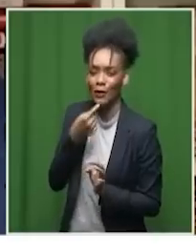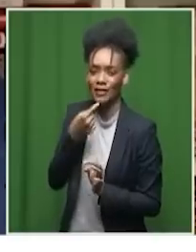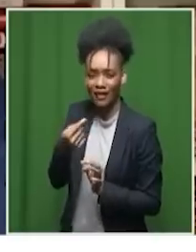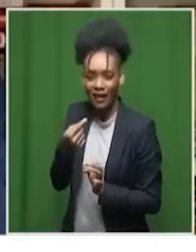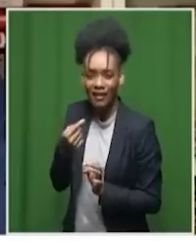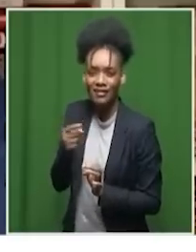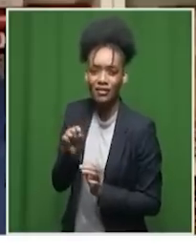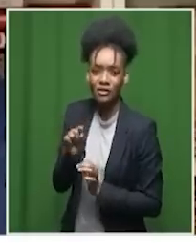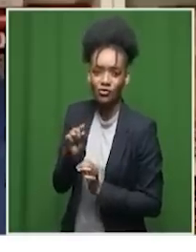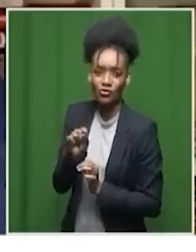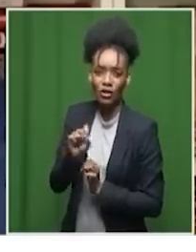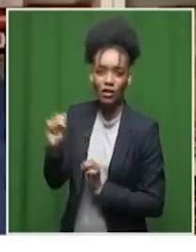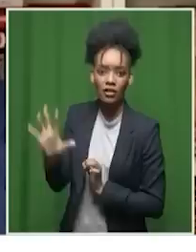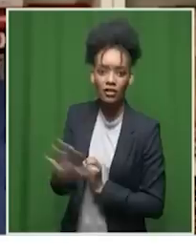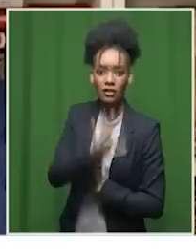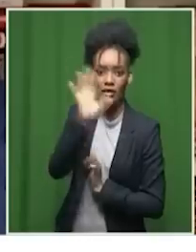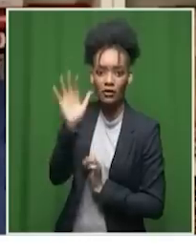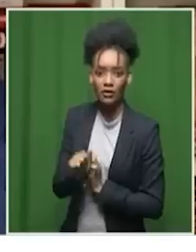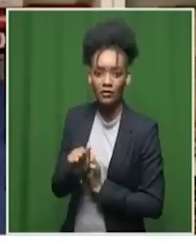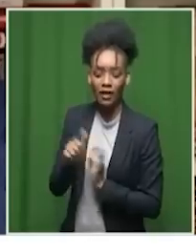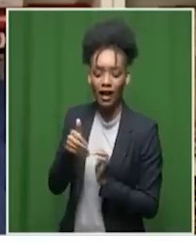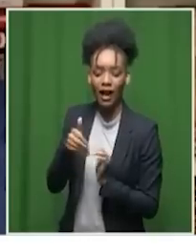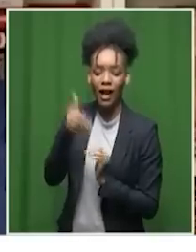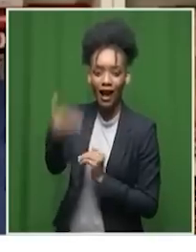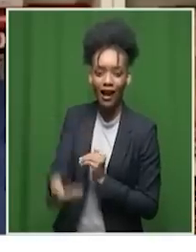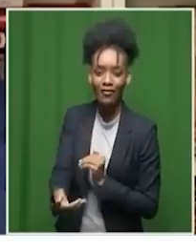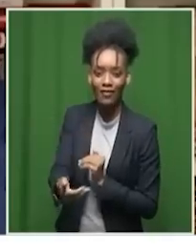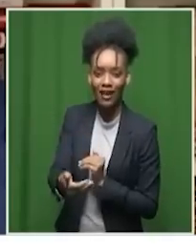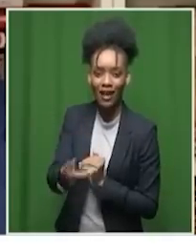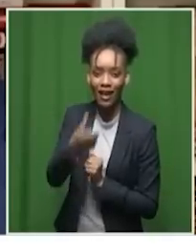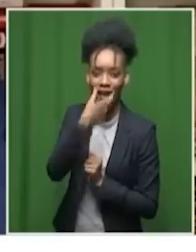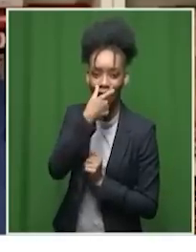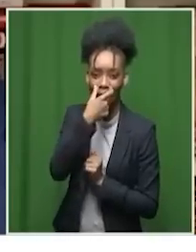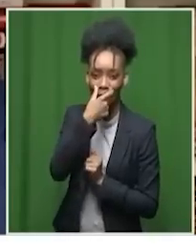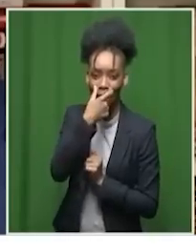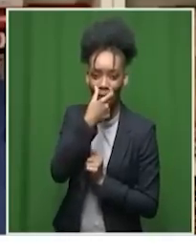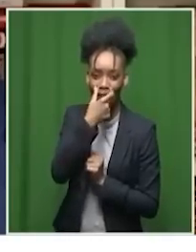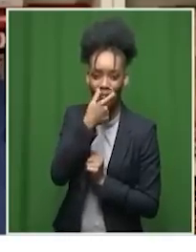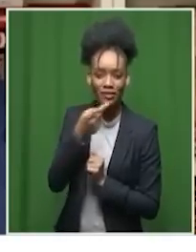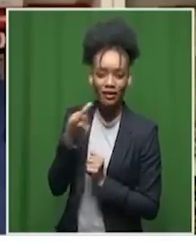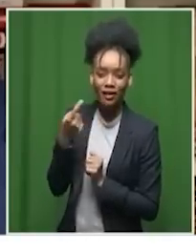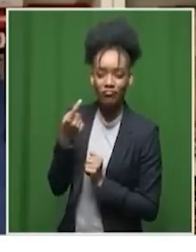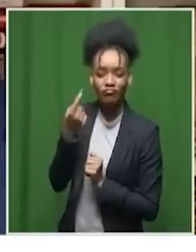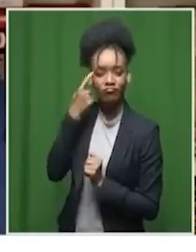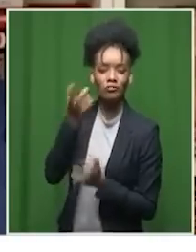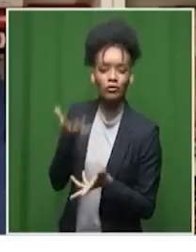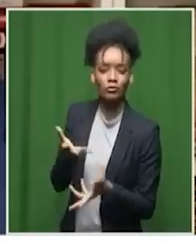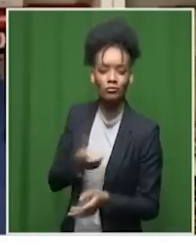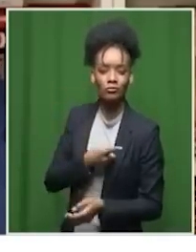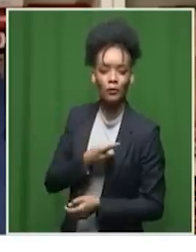Africa post Ramaphosa. So what inspired those thoughts?